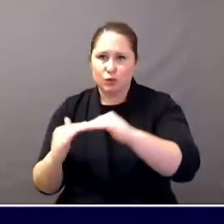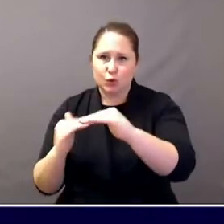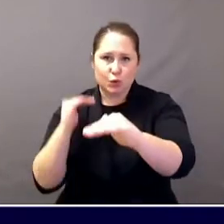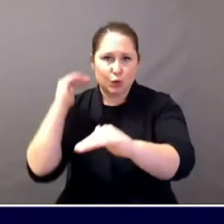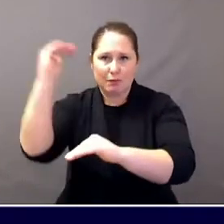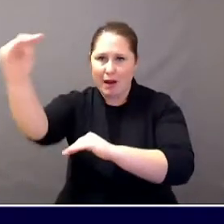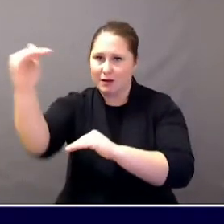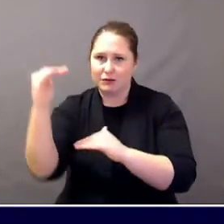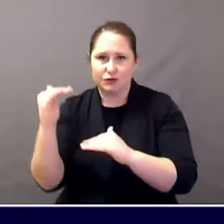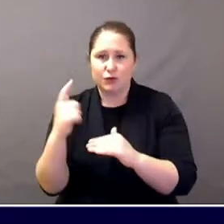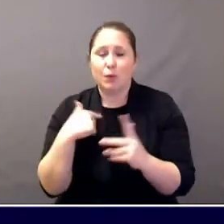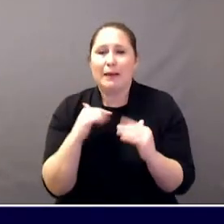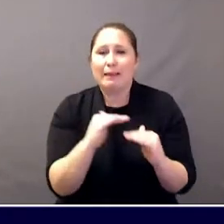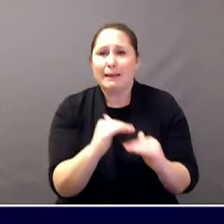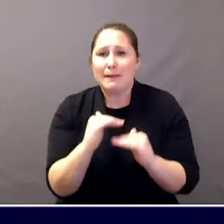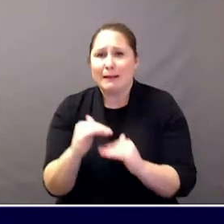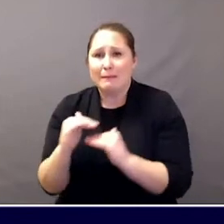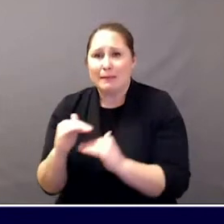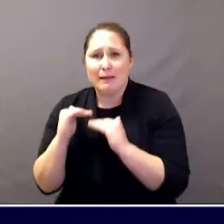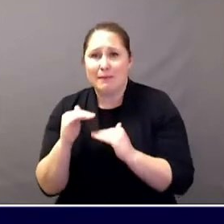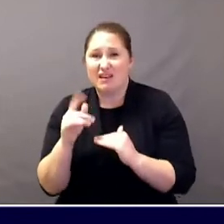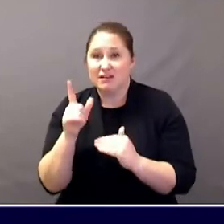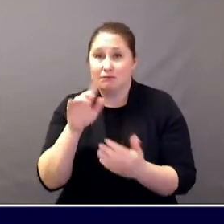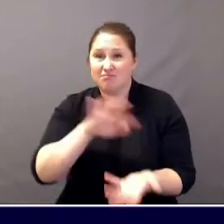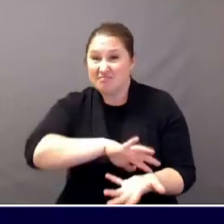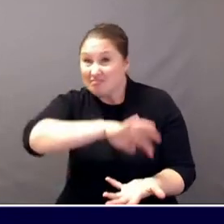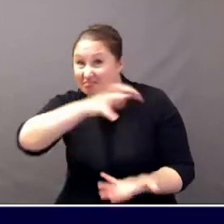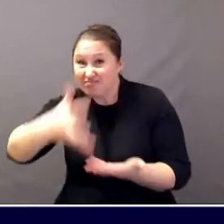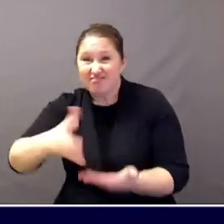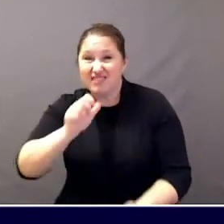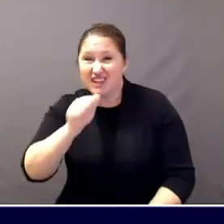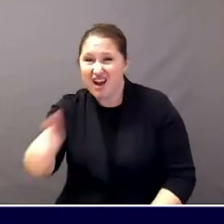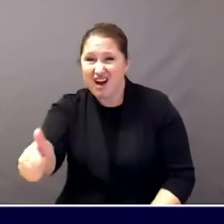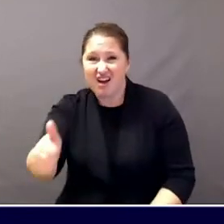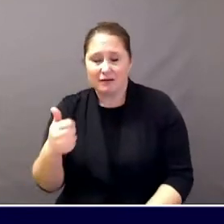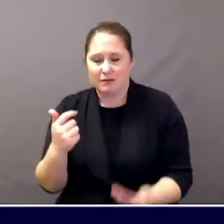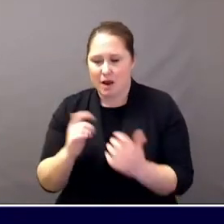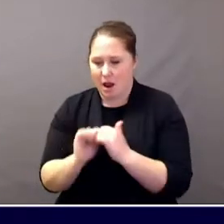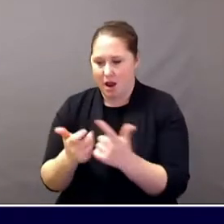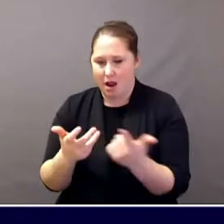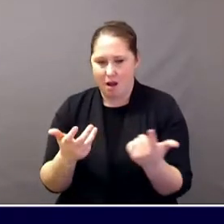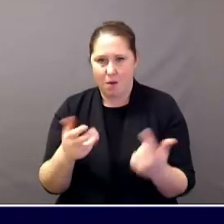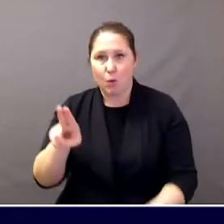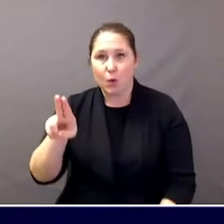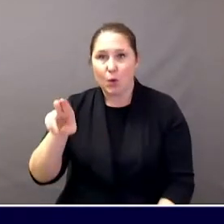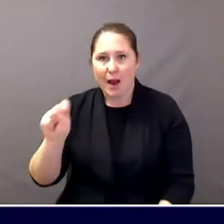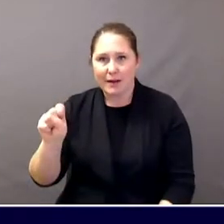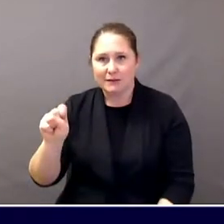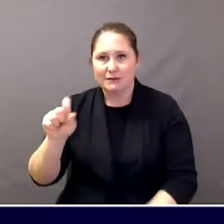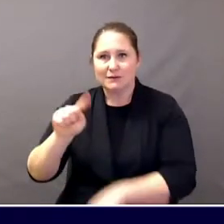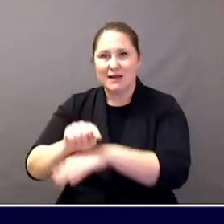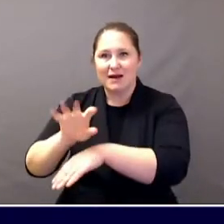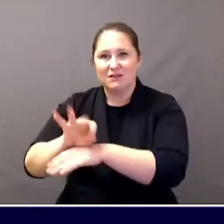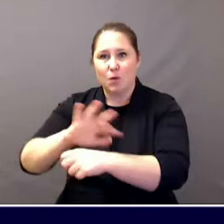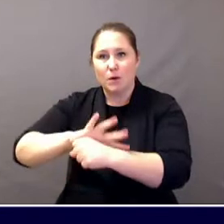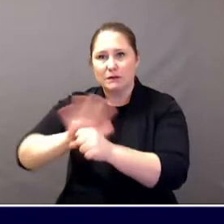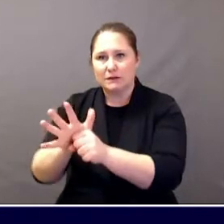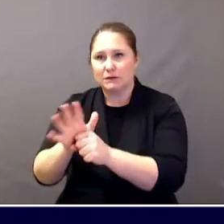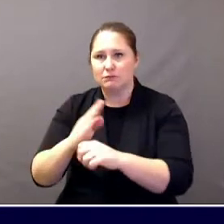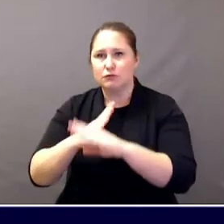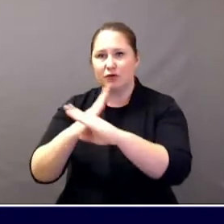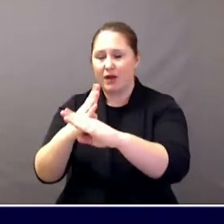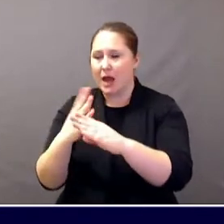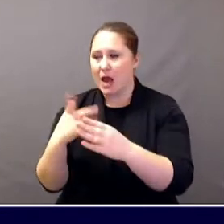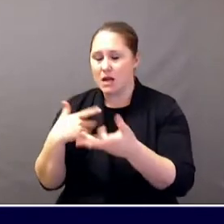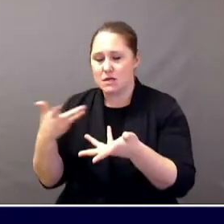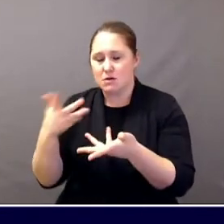supply, and discussions with the White House Task Force on COVID-19 prevention and mitigation.